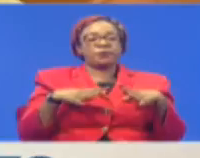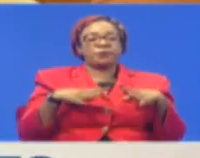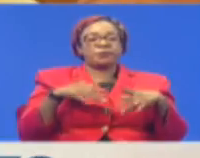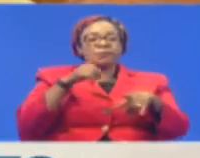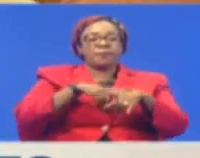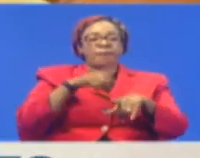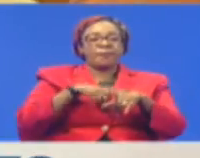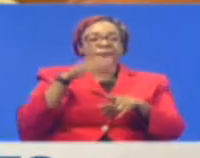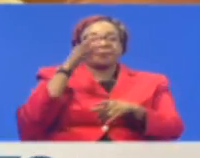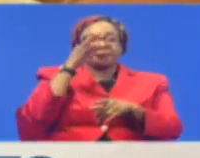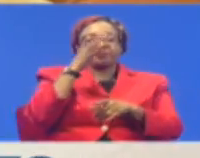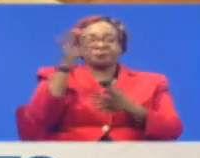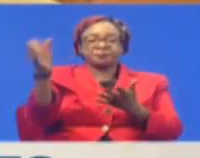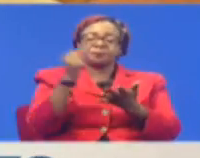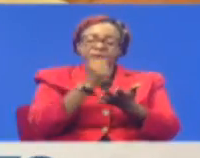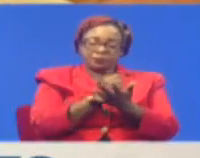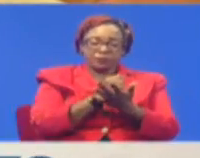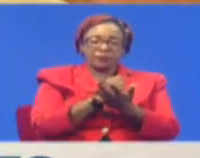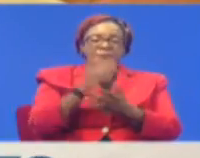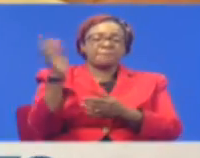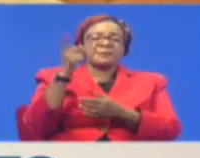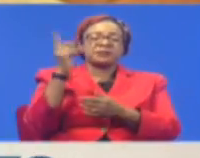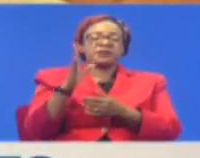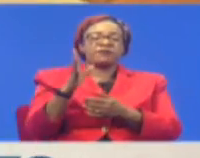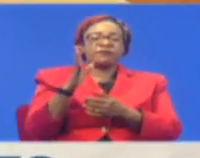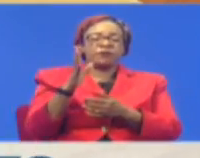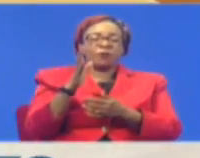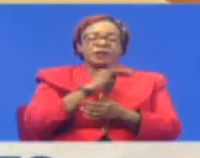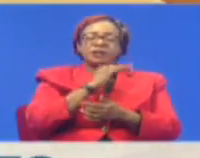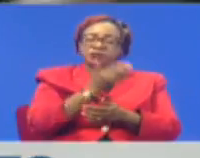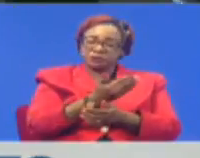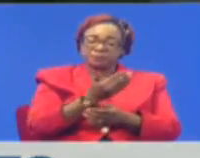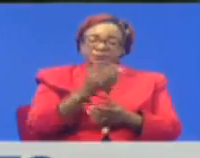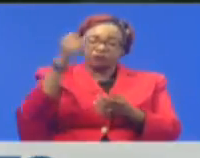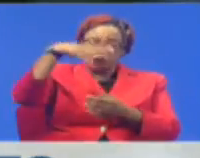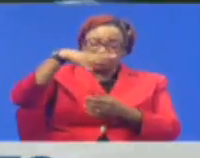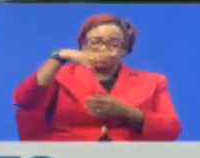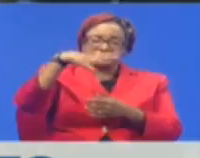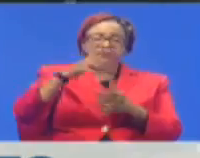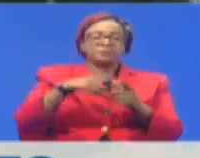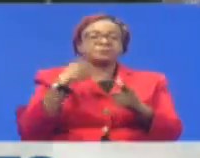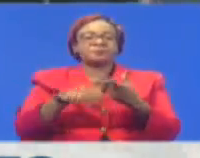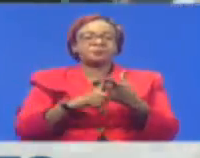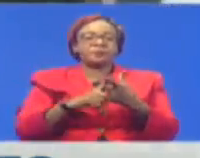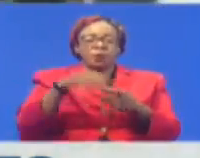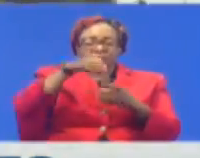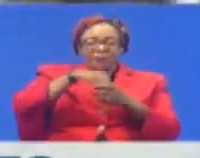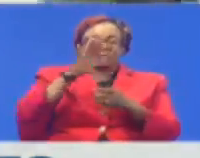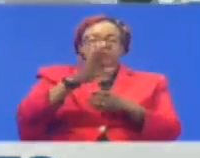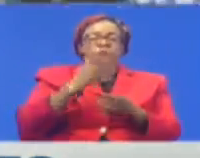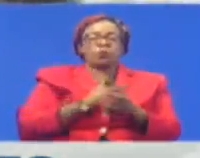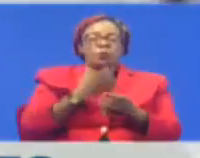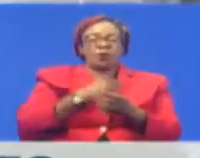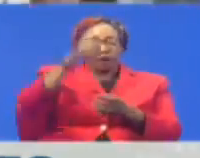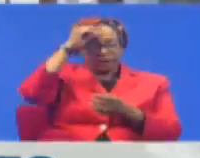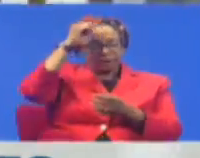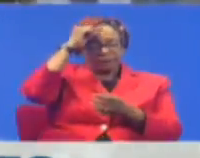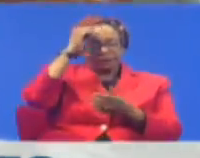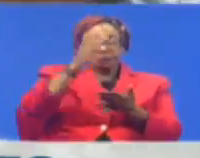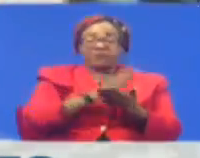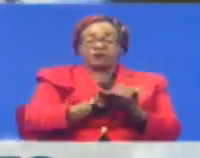Nyachae Minister for Energy and later for Roads, at the height of a strong revolt within his own government. Before life in